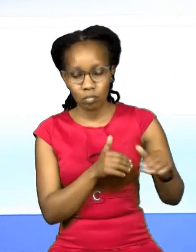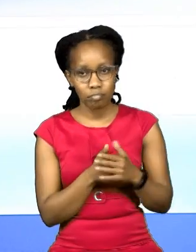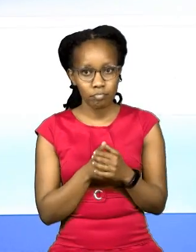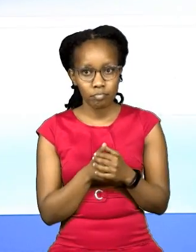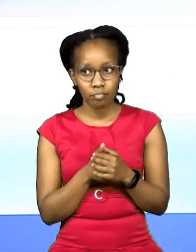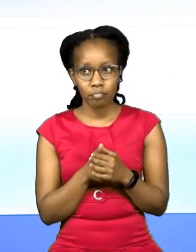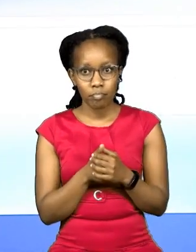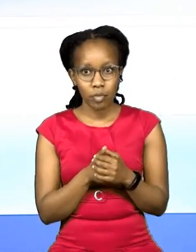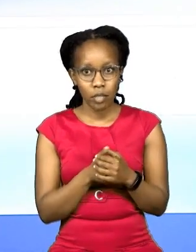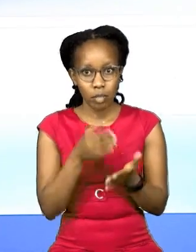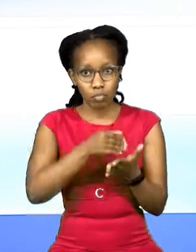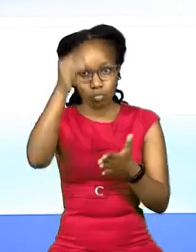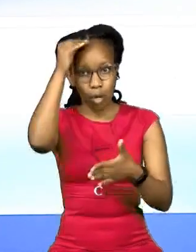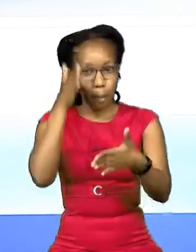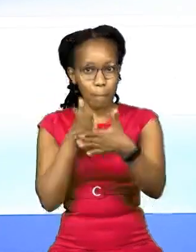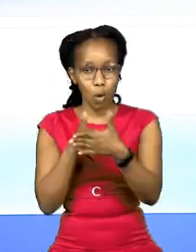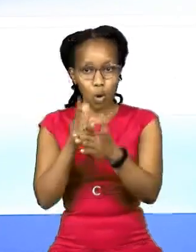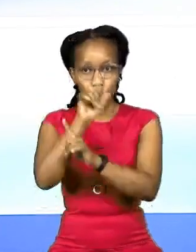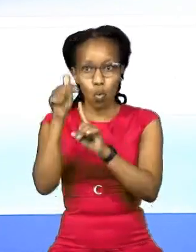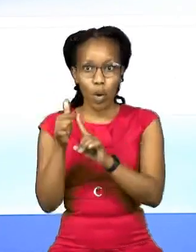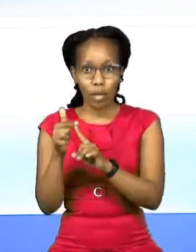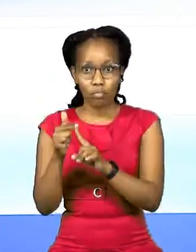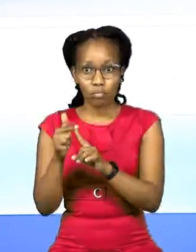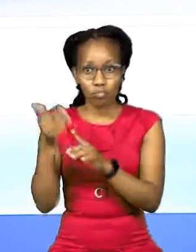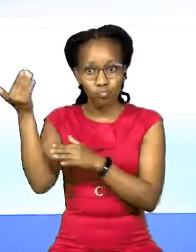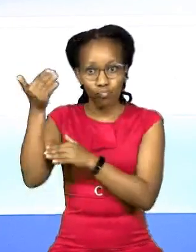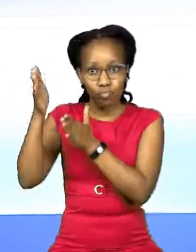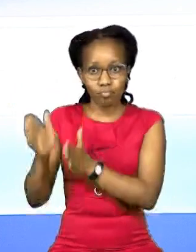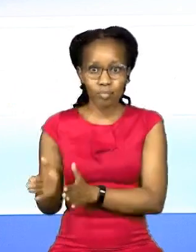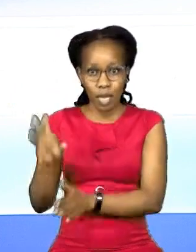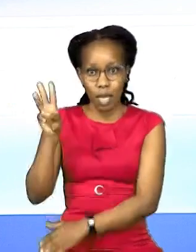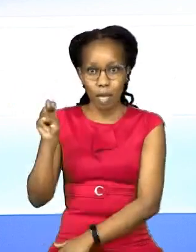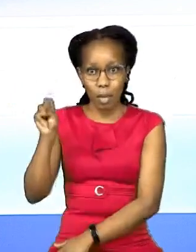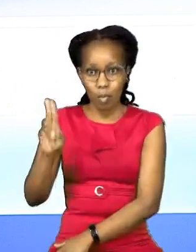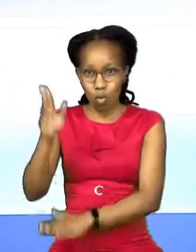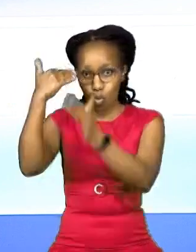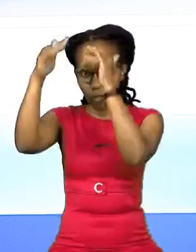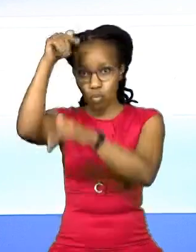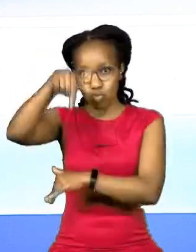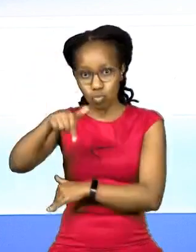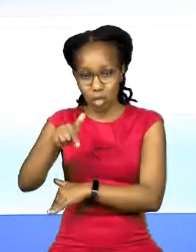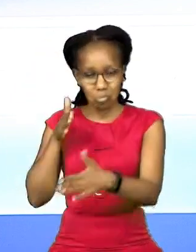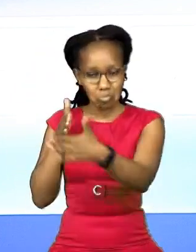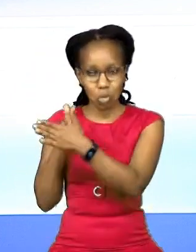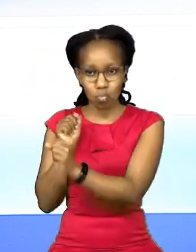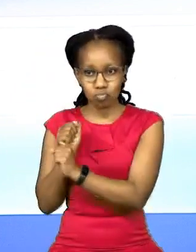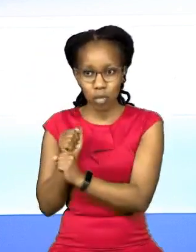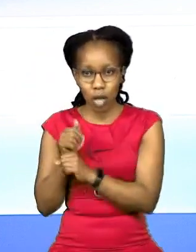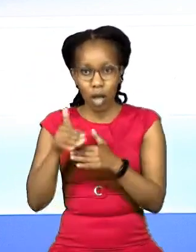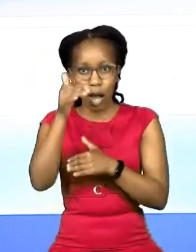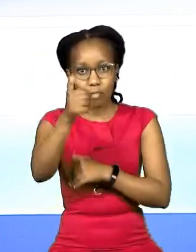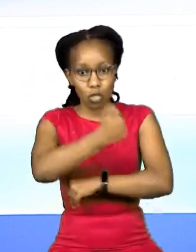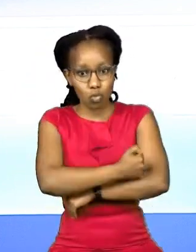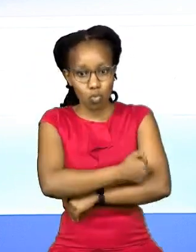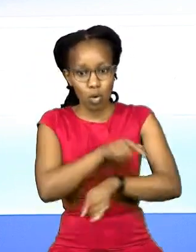Learning came to a standstill as lecturers and non-teaching staff at Multimedia University of Kenya today laid down their tools after the school administration